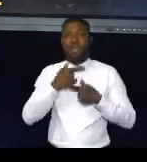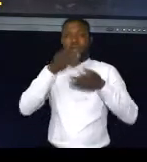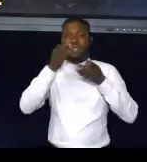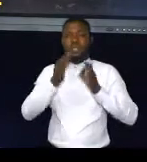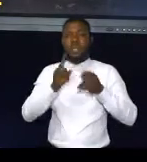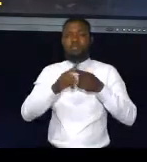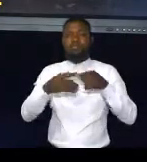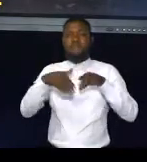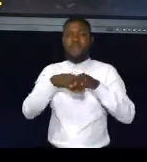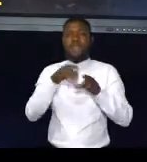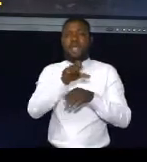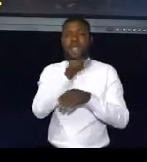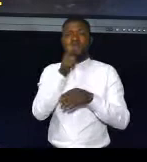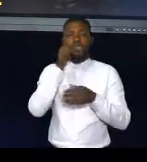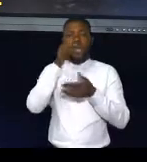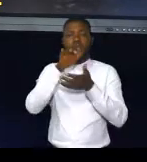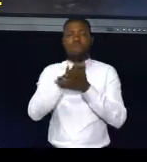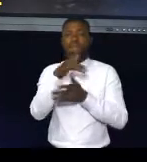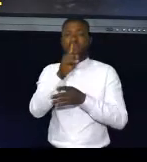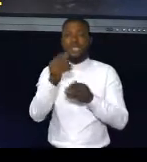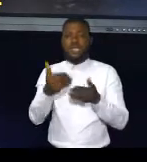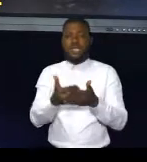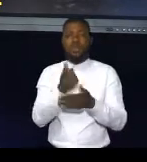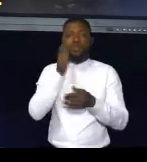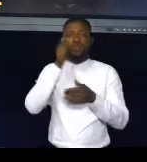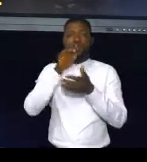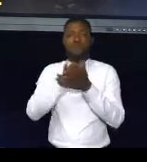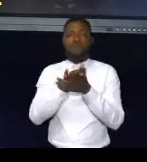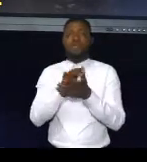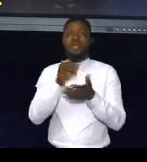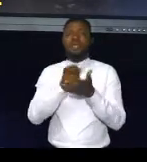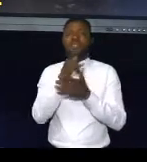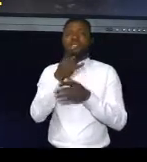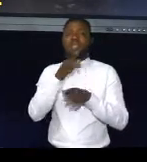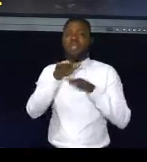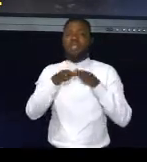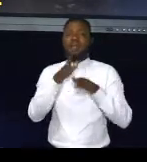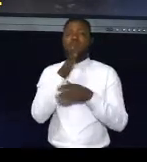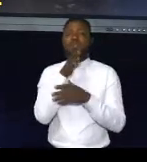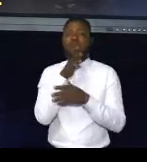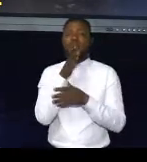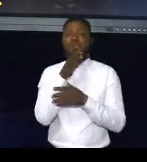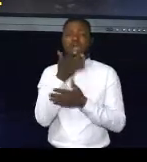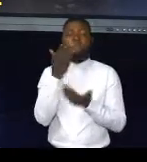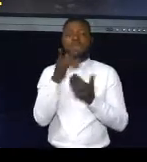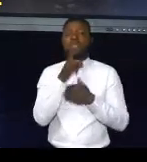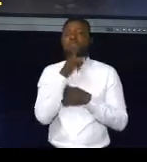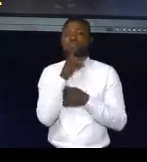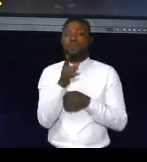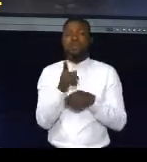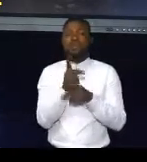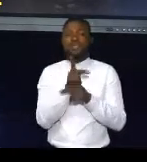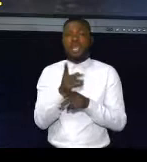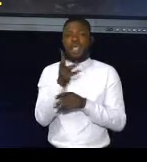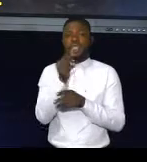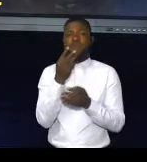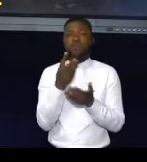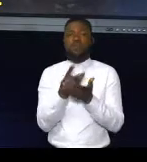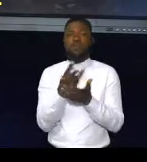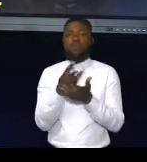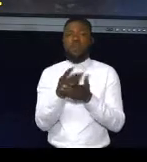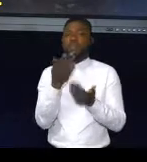decided to marry another wife, the new wife, that's the stepmother, may not treat them